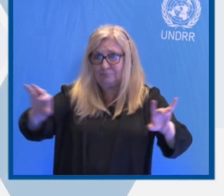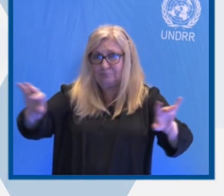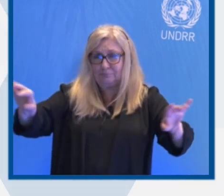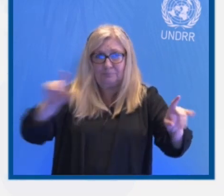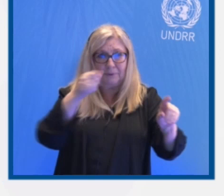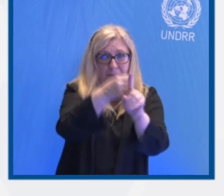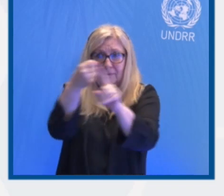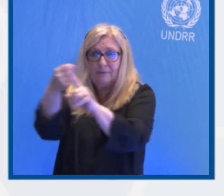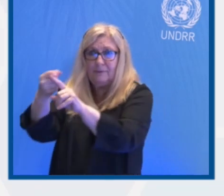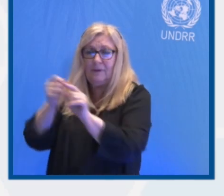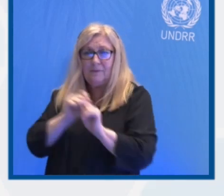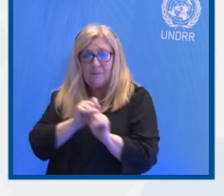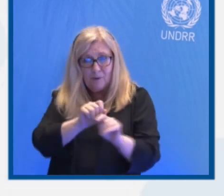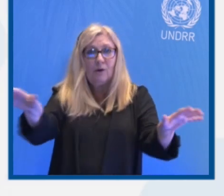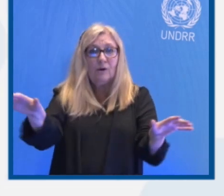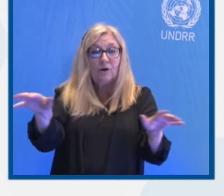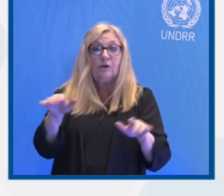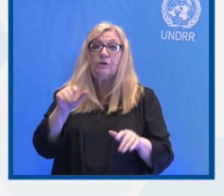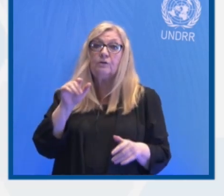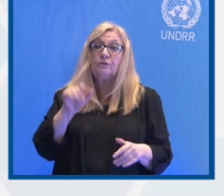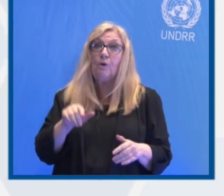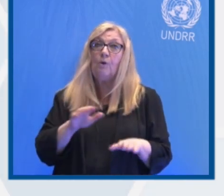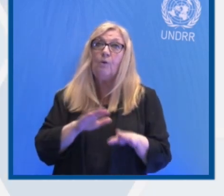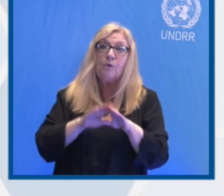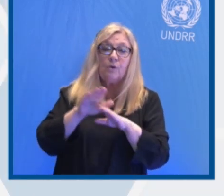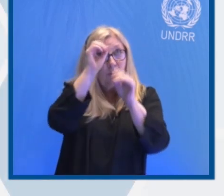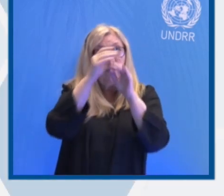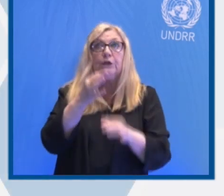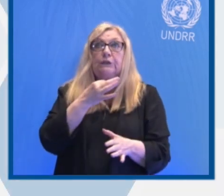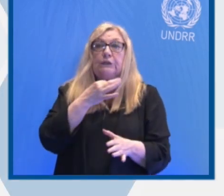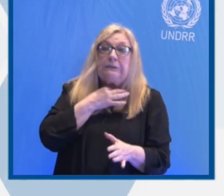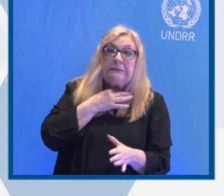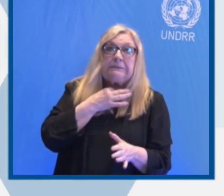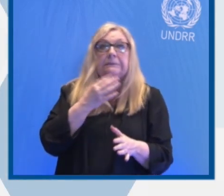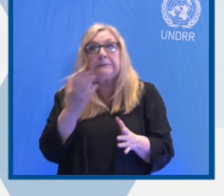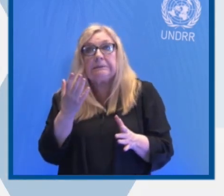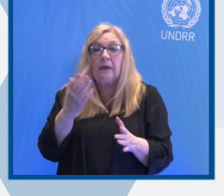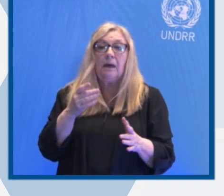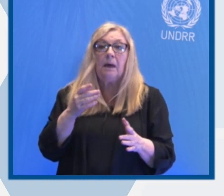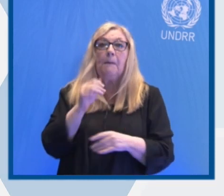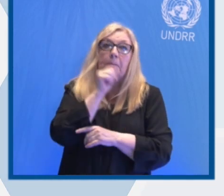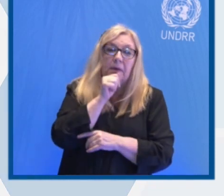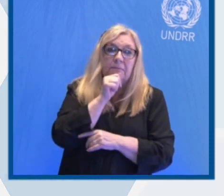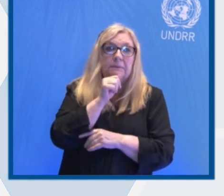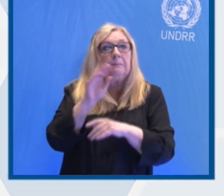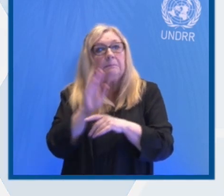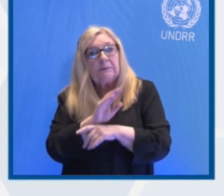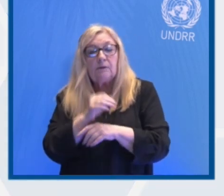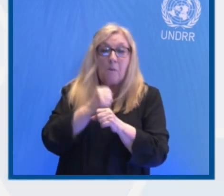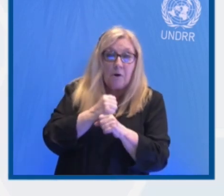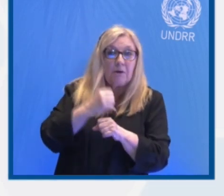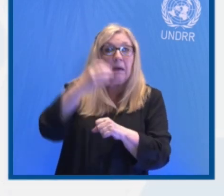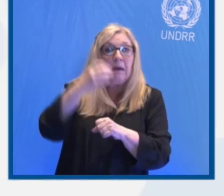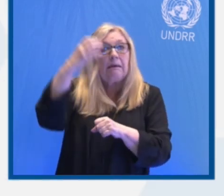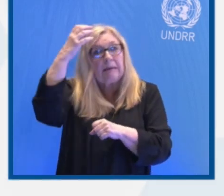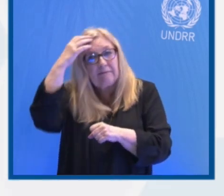so, the impact is a reduction of risk that impacts private businesses, it impacts individuals and families, it impacts